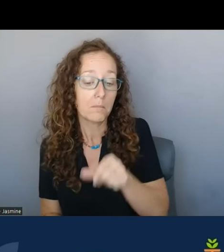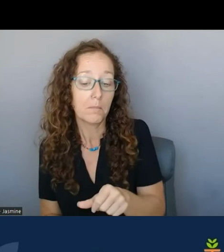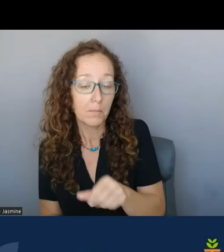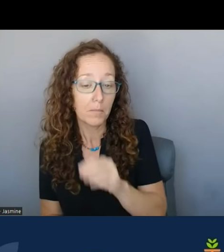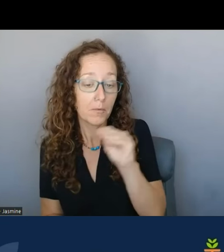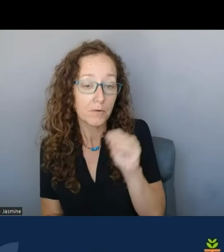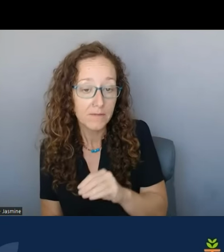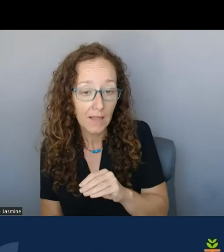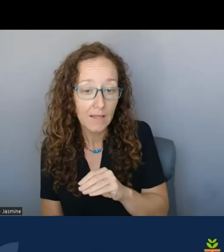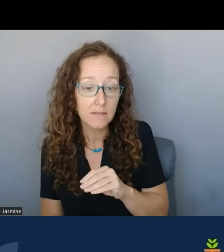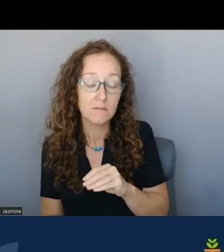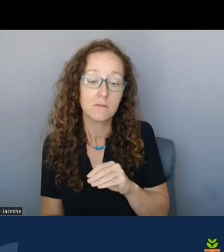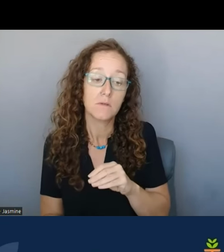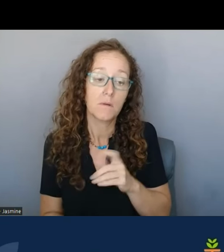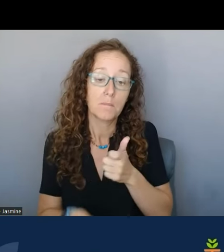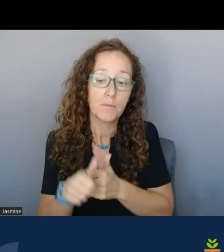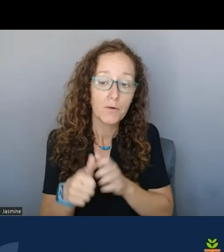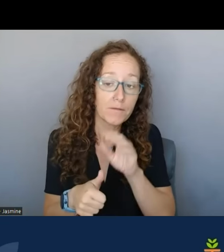for these services.